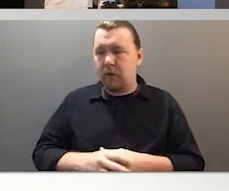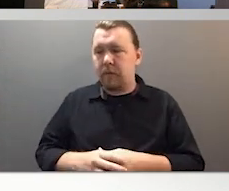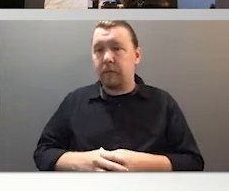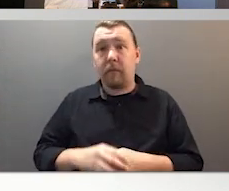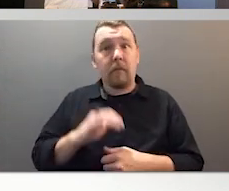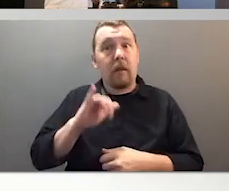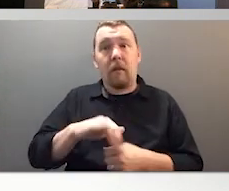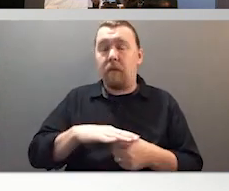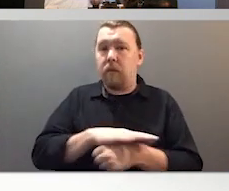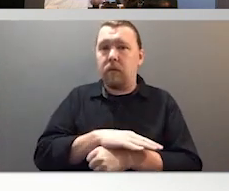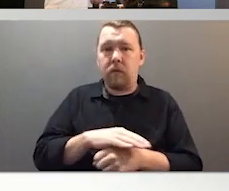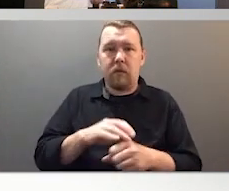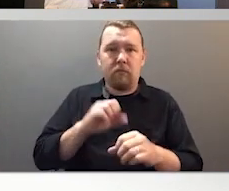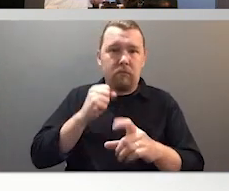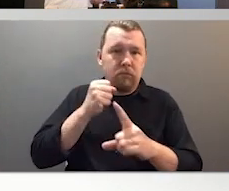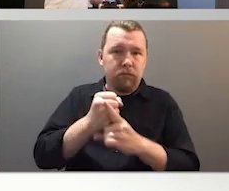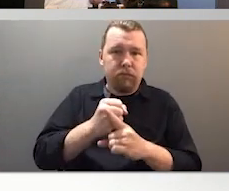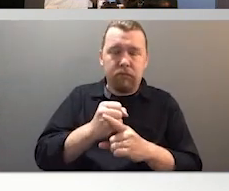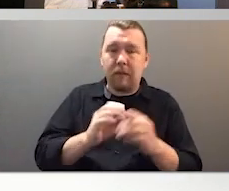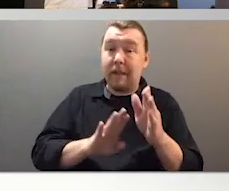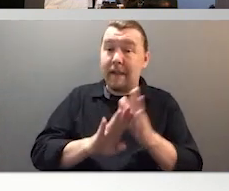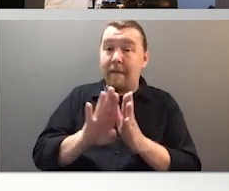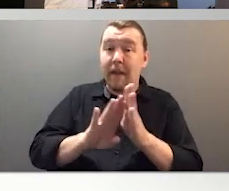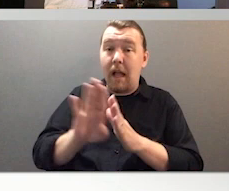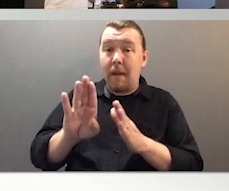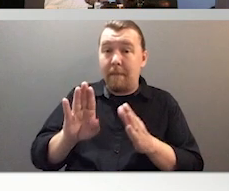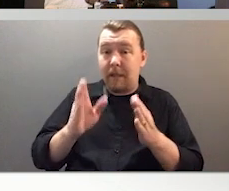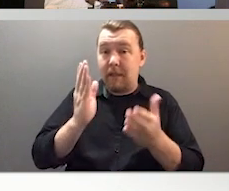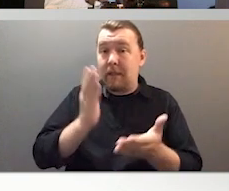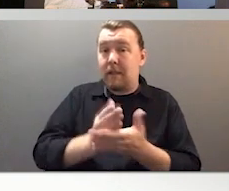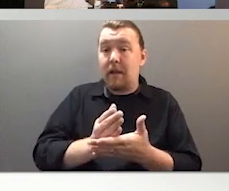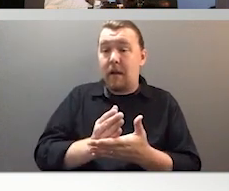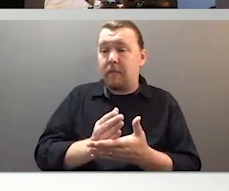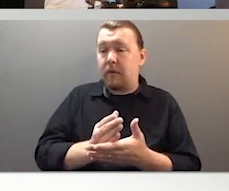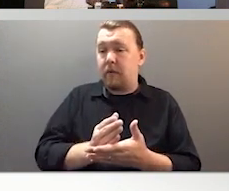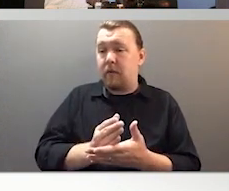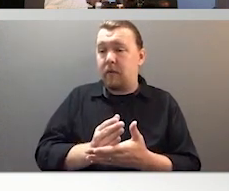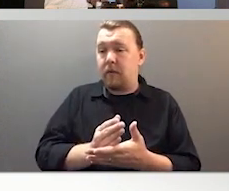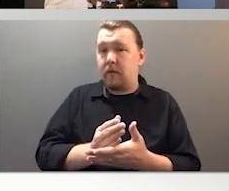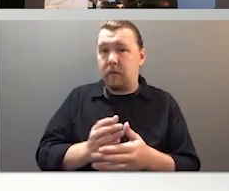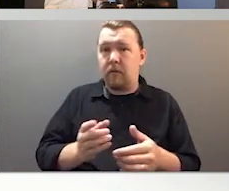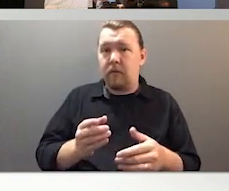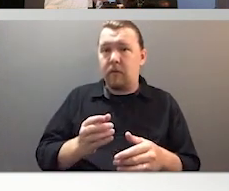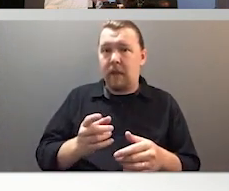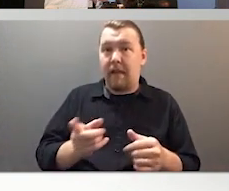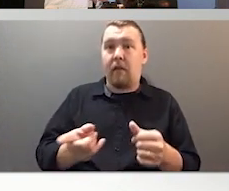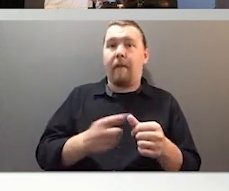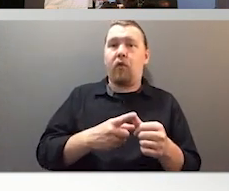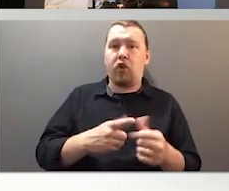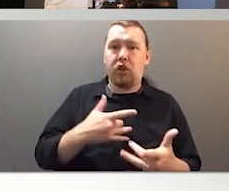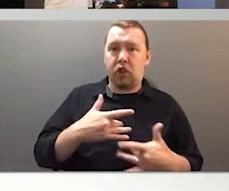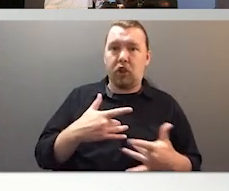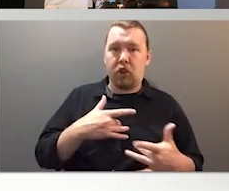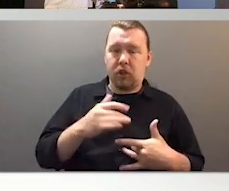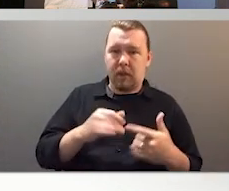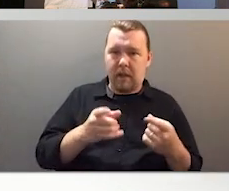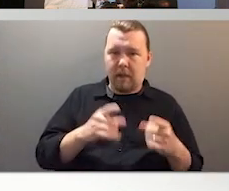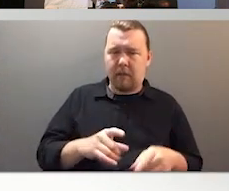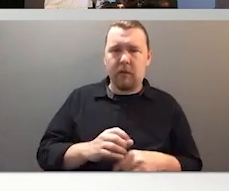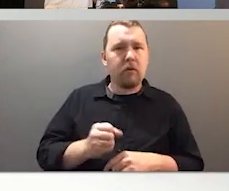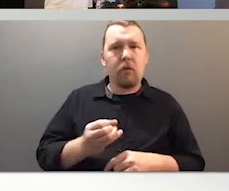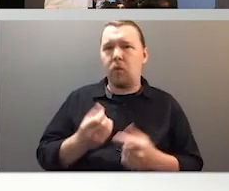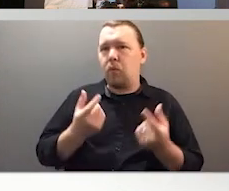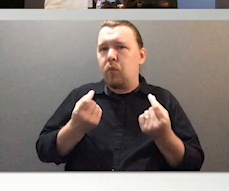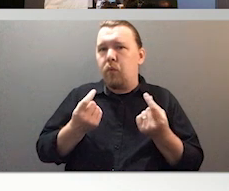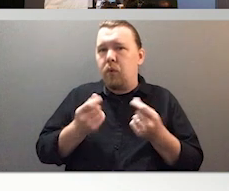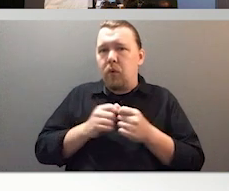impact. Development stopped at the first concern that happened. So what are we going to do with